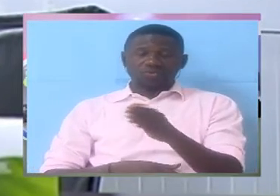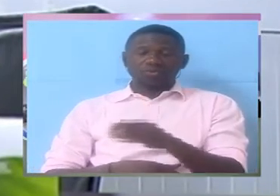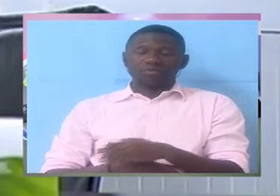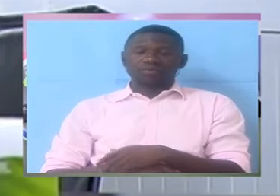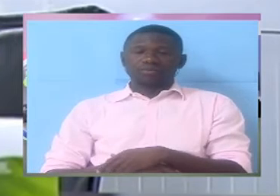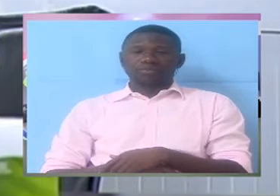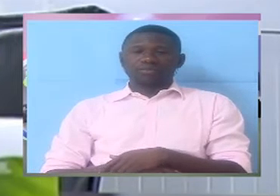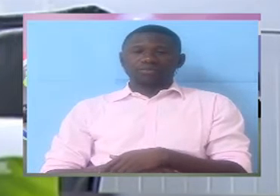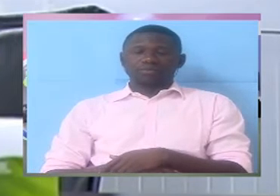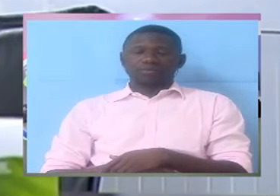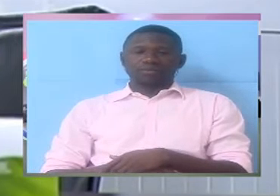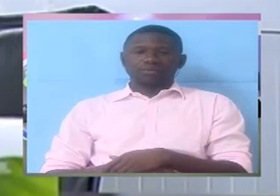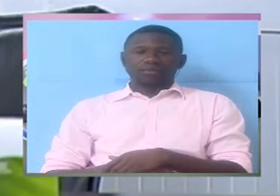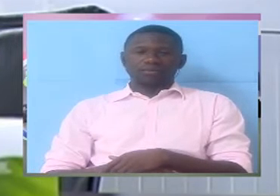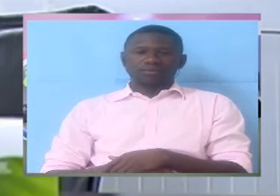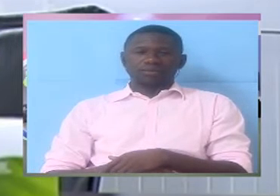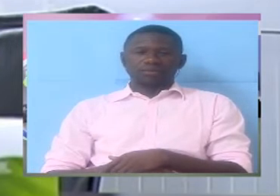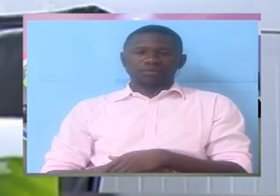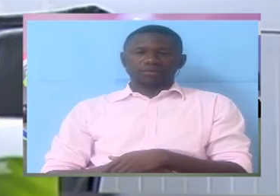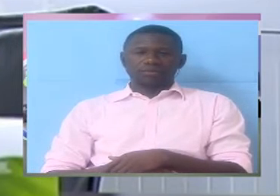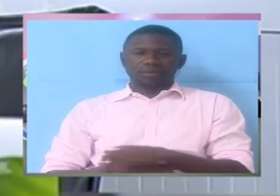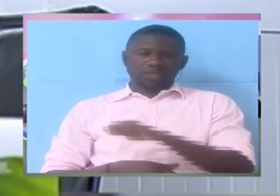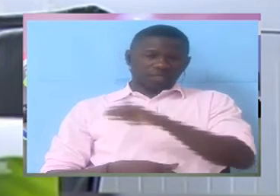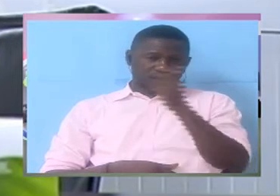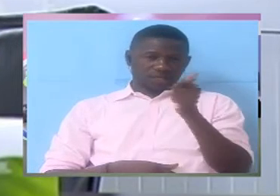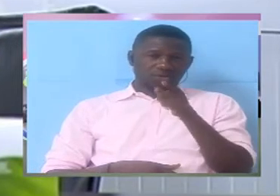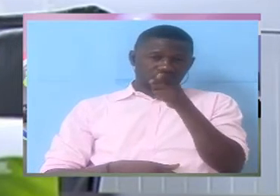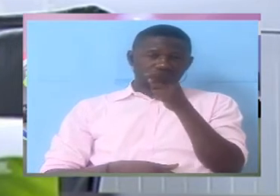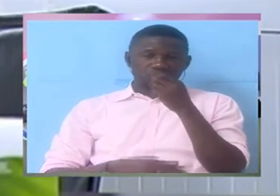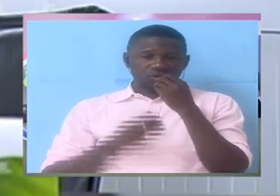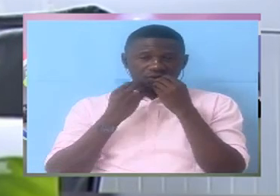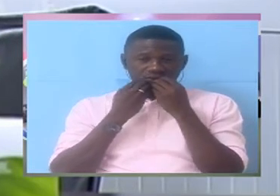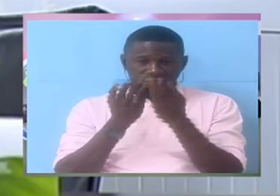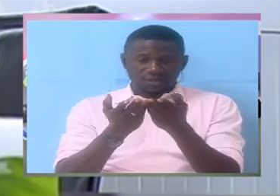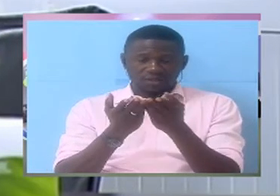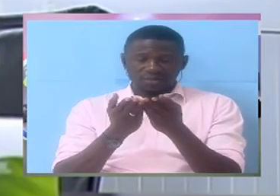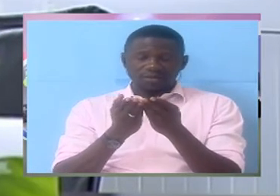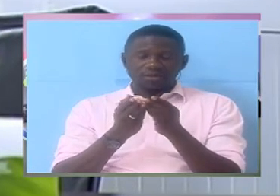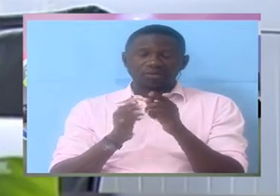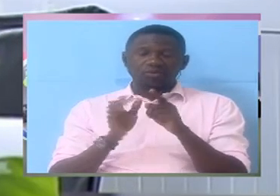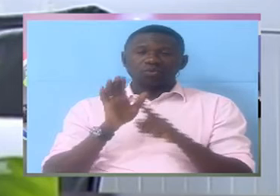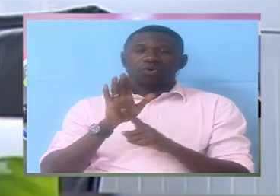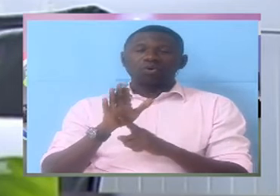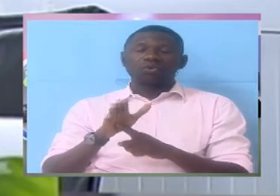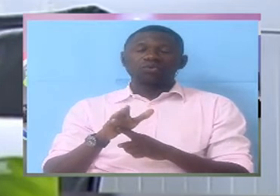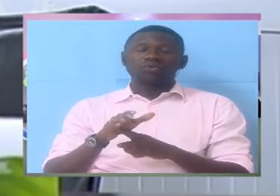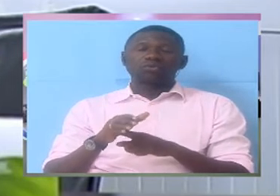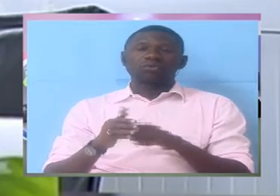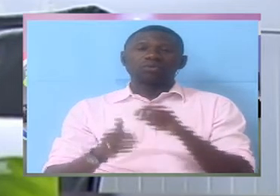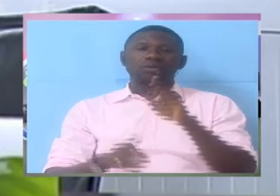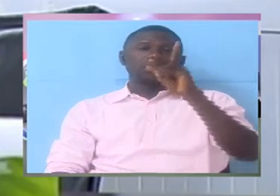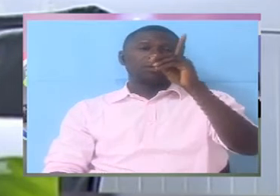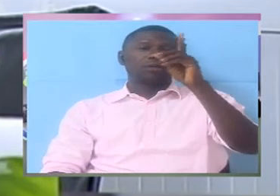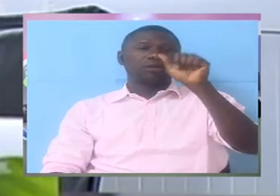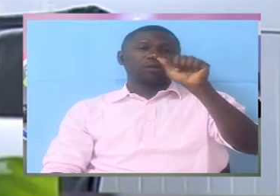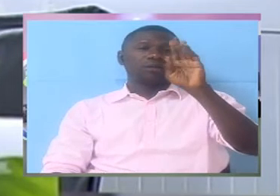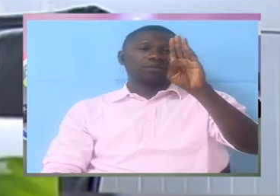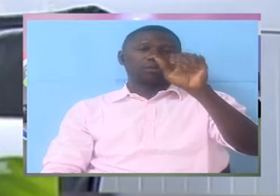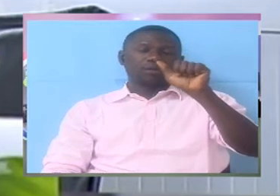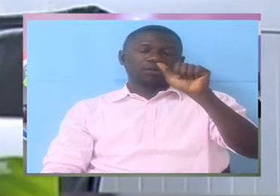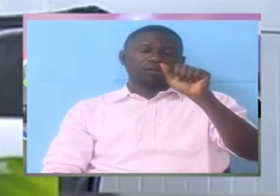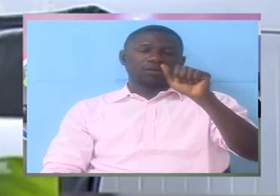And you said. Bita ko. It was Daba Marena, correct? Daba Marena lem. Mm-hmm. You